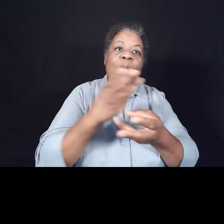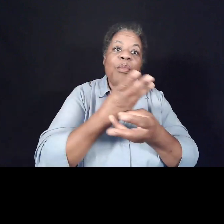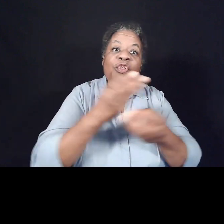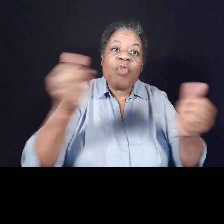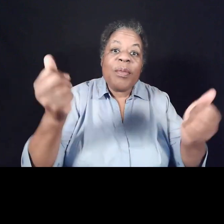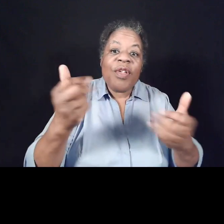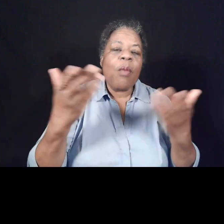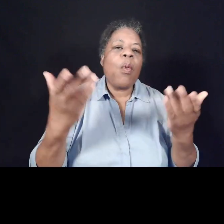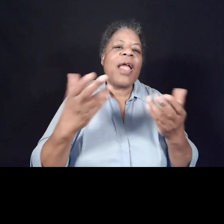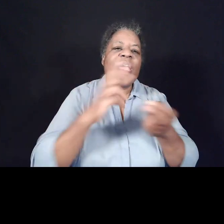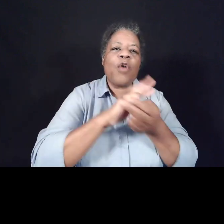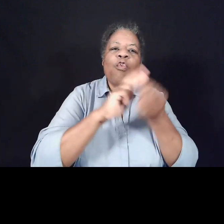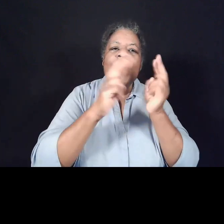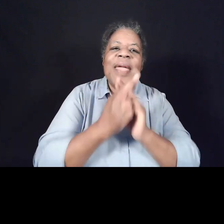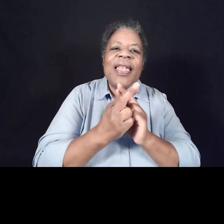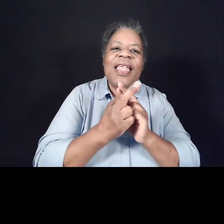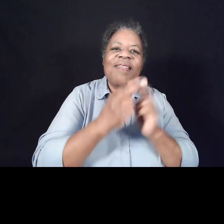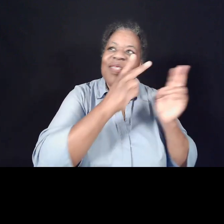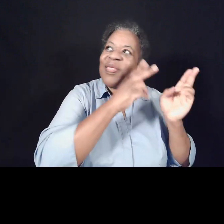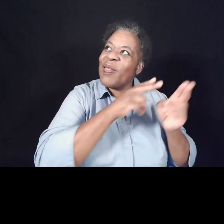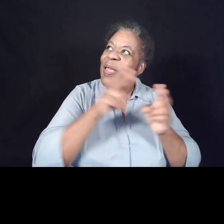repentance, turning back to God.